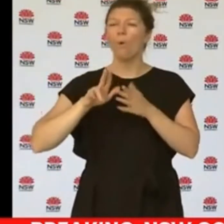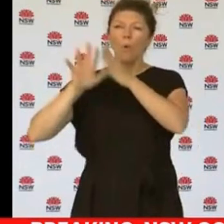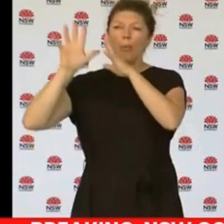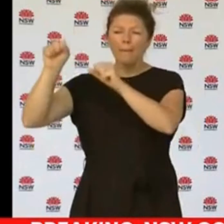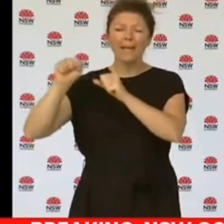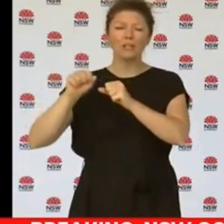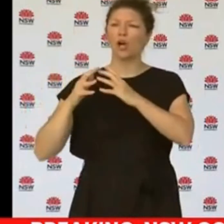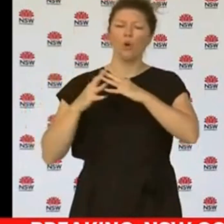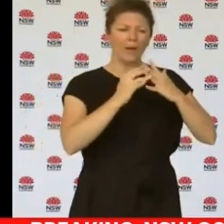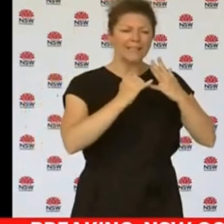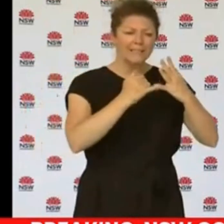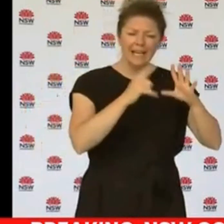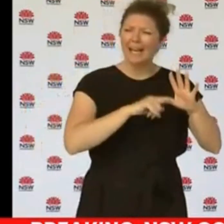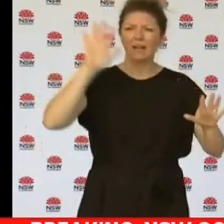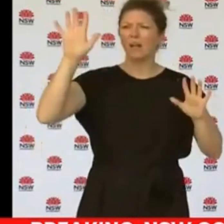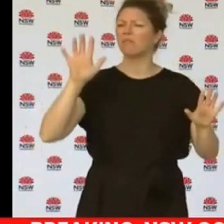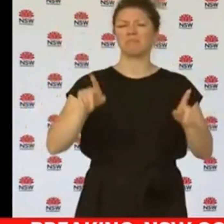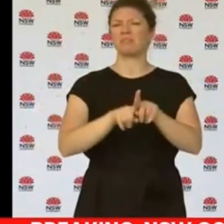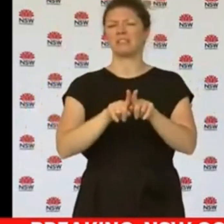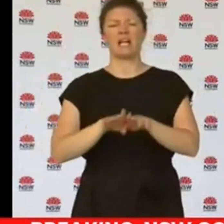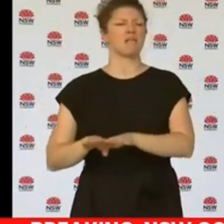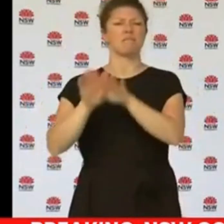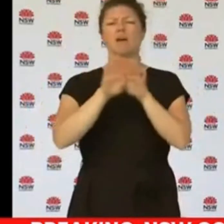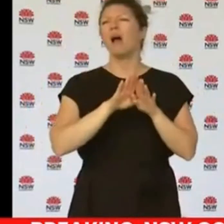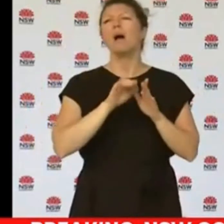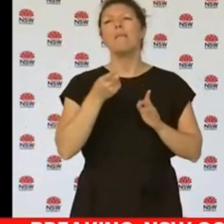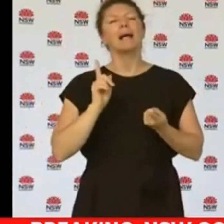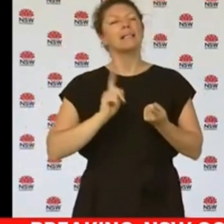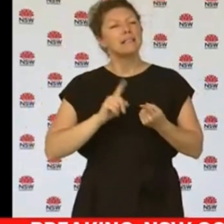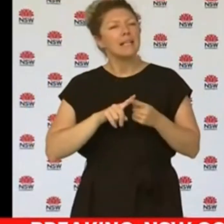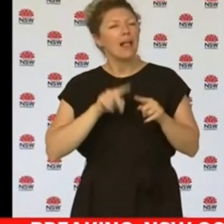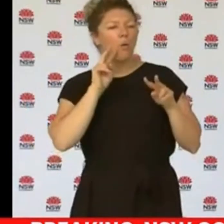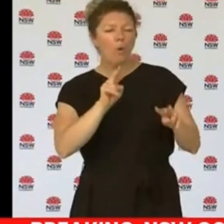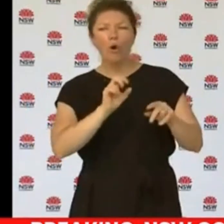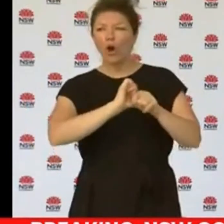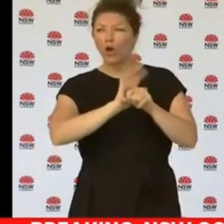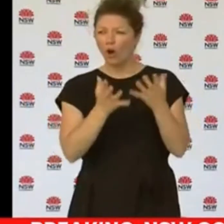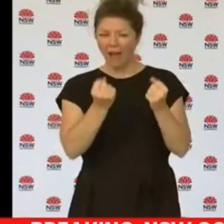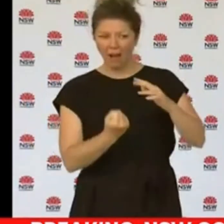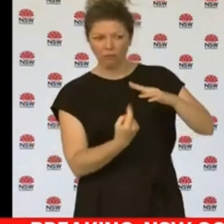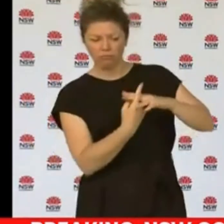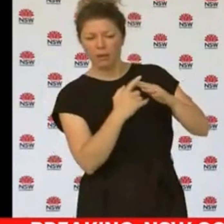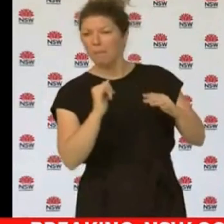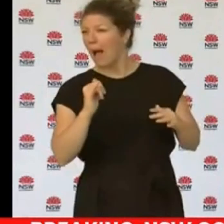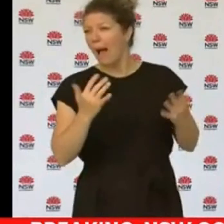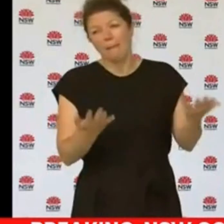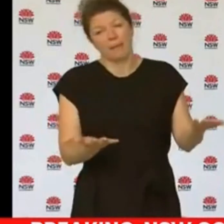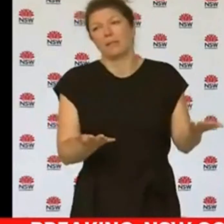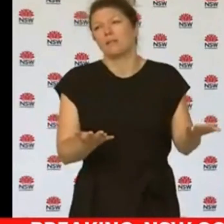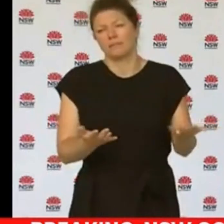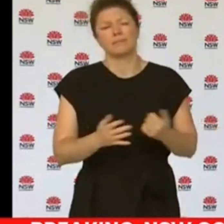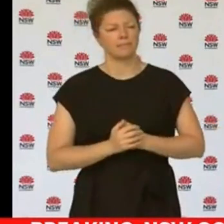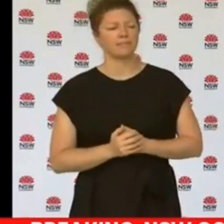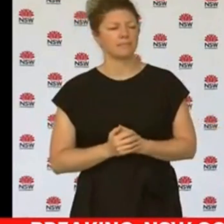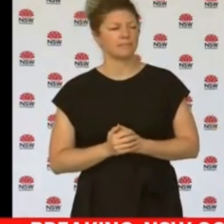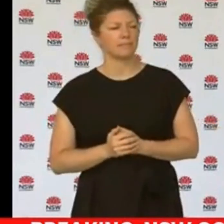the same restrictions applied to them. But we can't be too complacent. There are still remnants of the disease, there are still close contacts getting the disease,